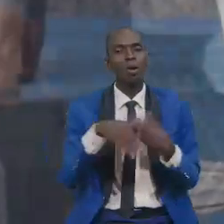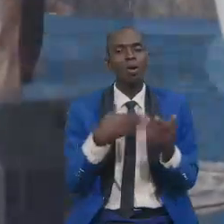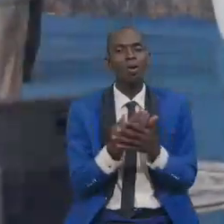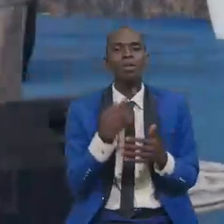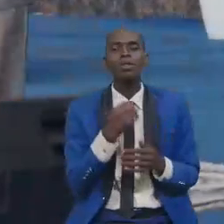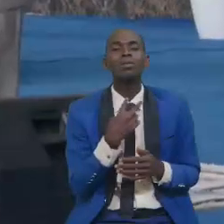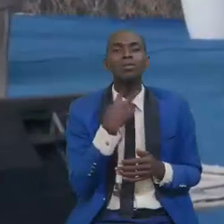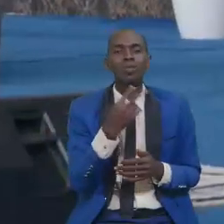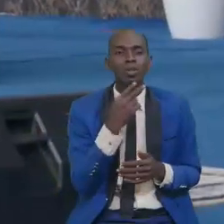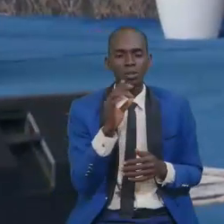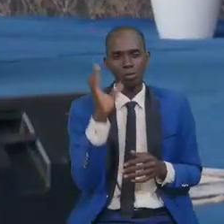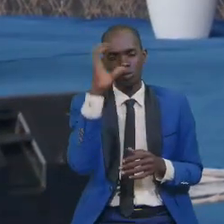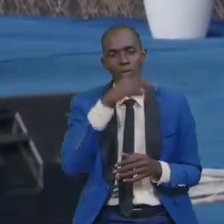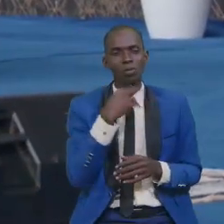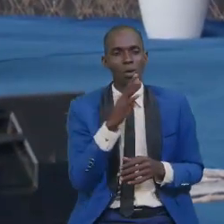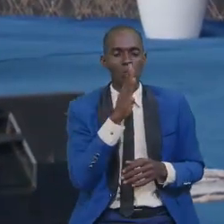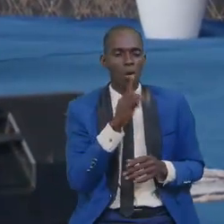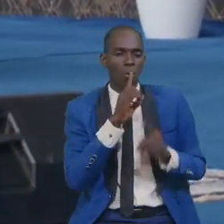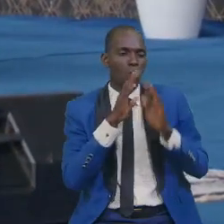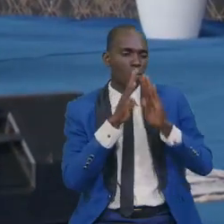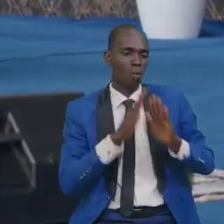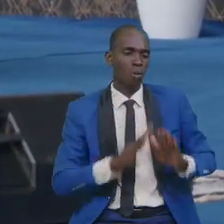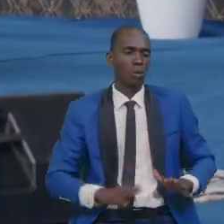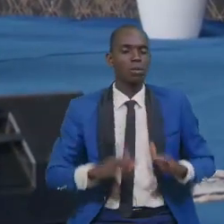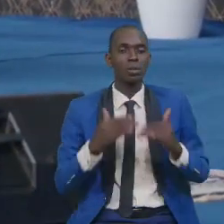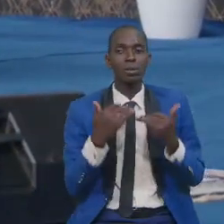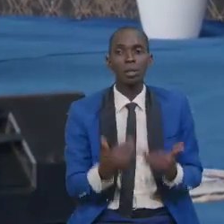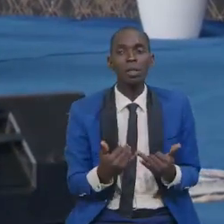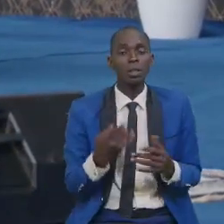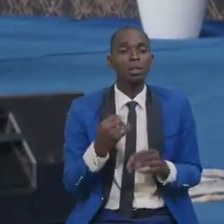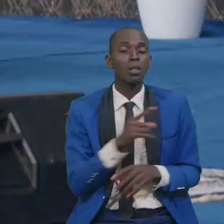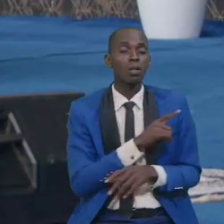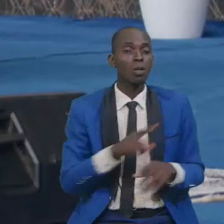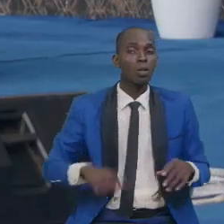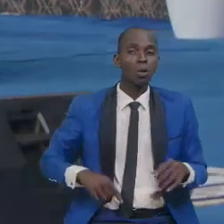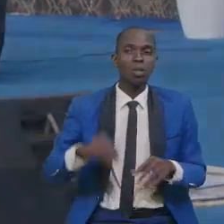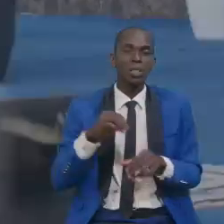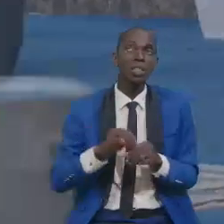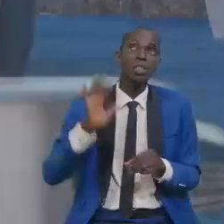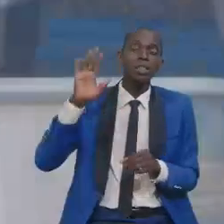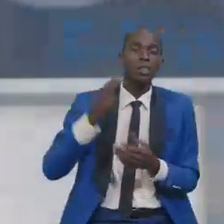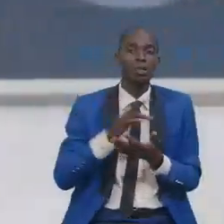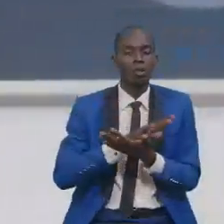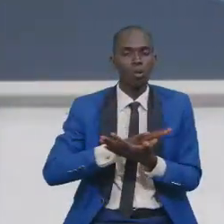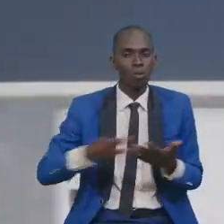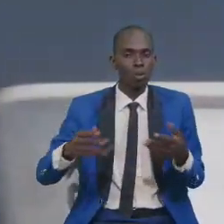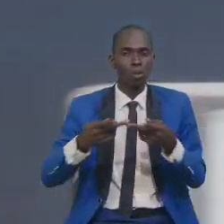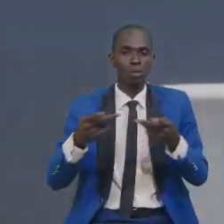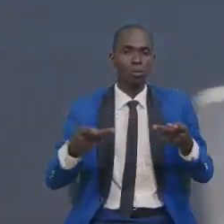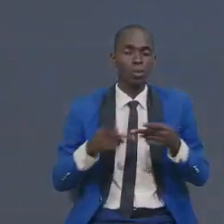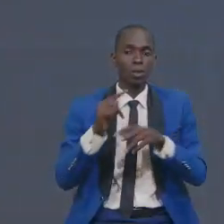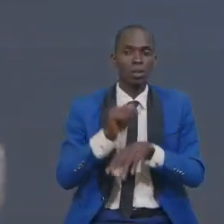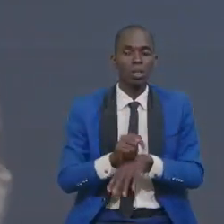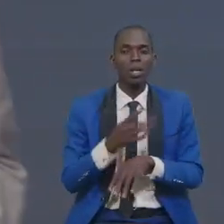him when Lord is in his holy Temple the Lord in his holy sanctuary and he wants to say